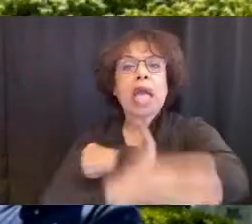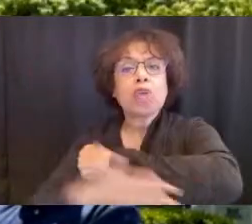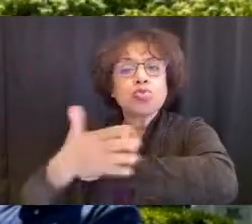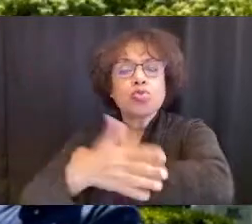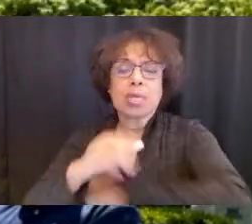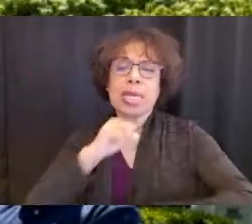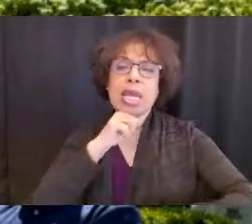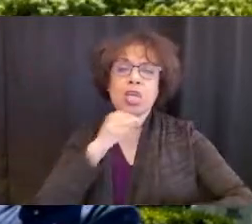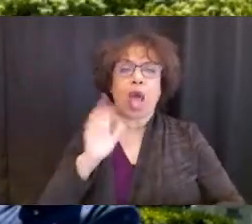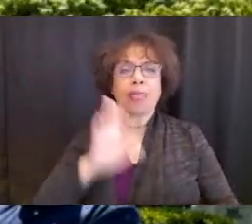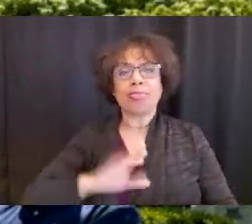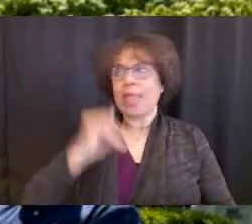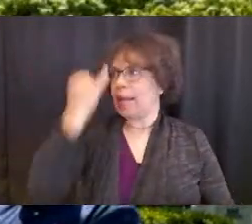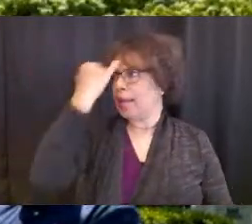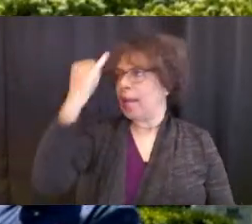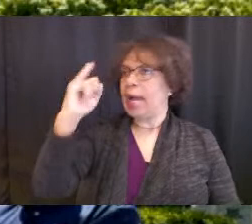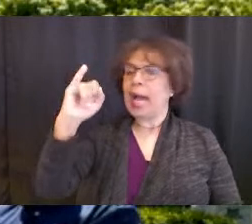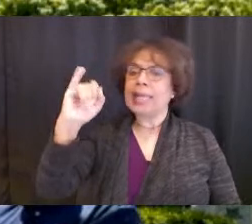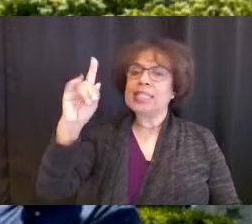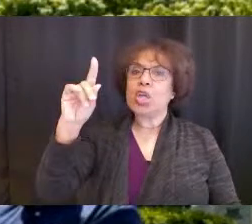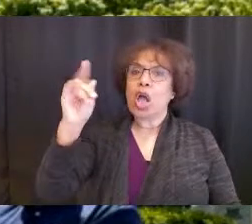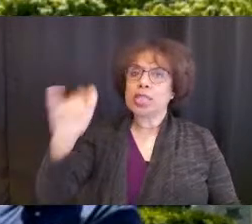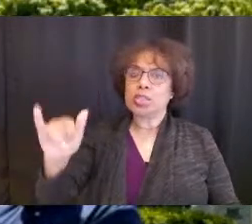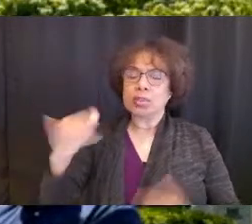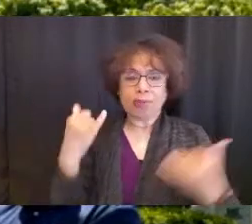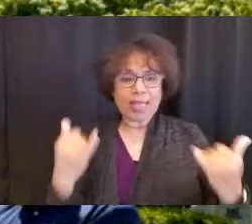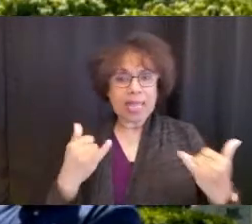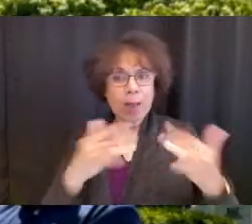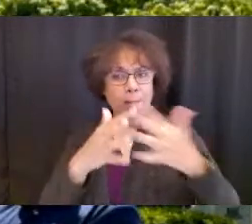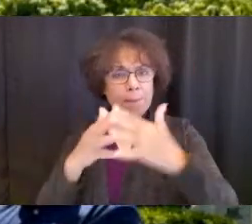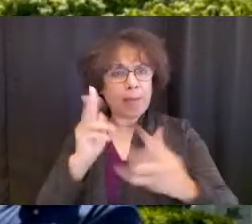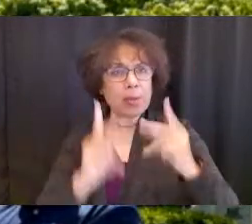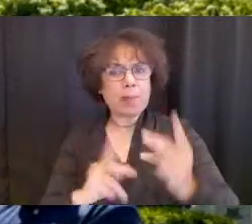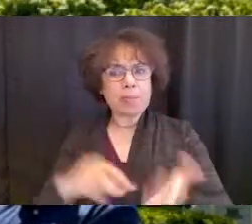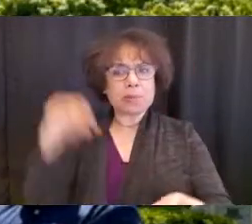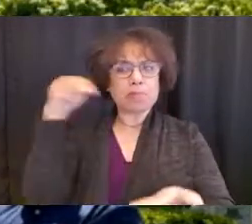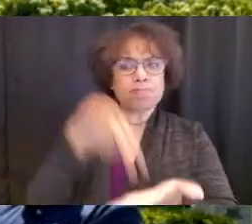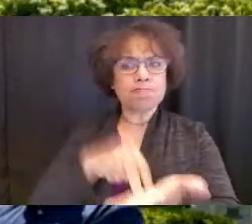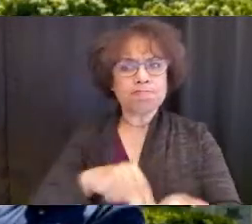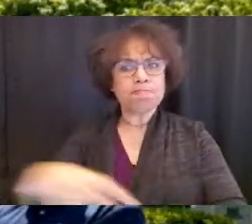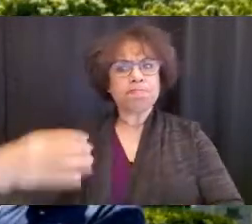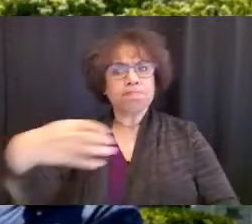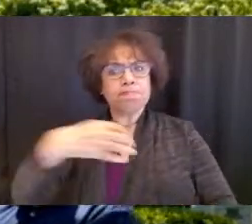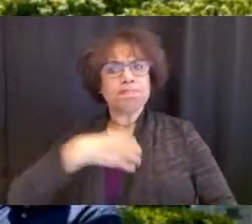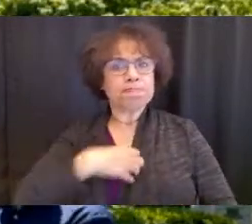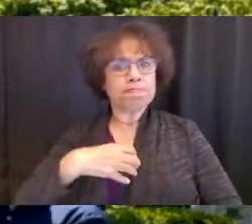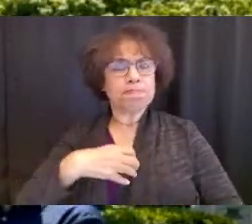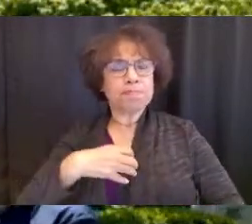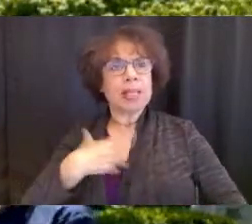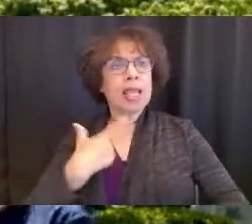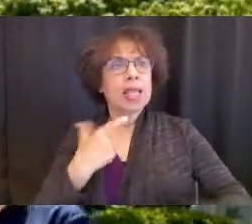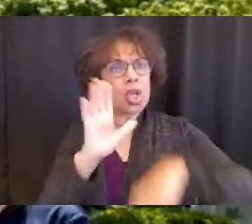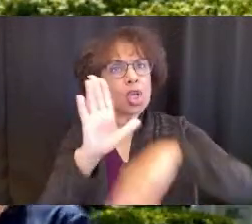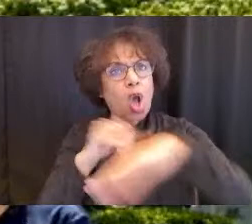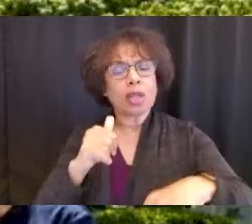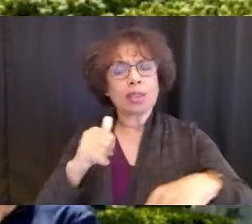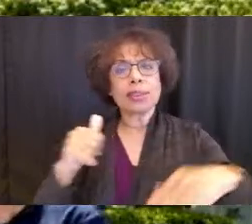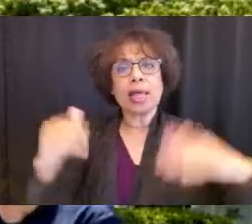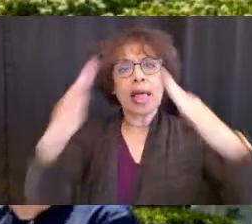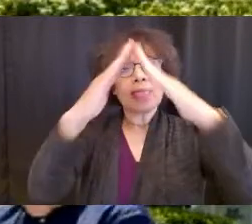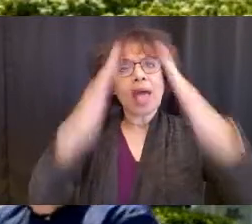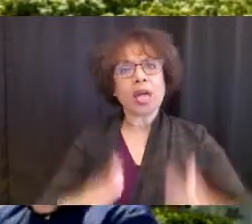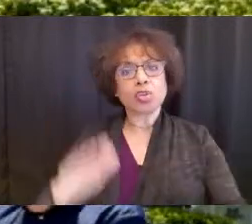weekend, the American people are standing up, speaking out, and calling on the House GOP